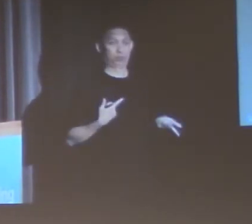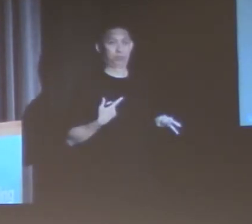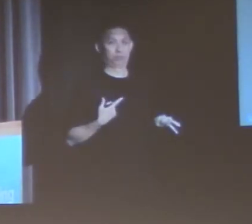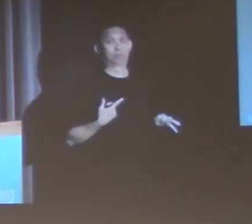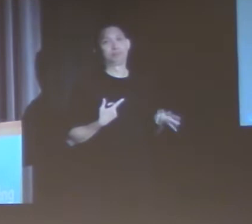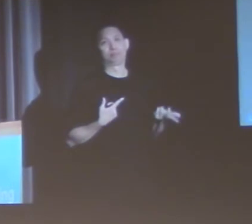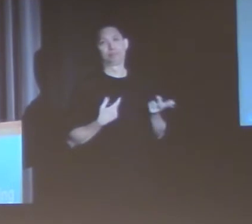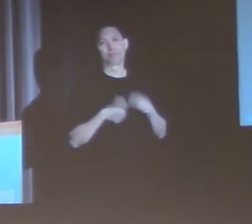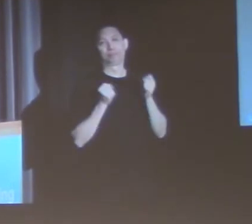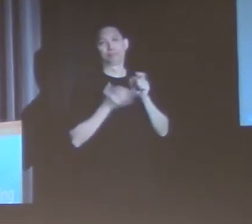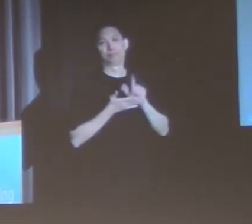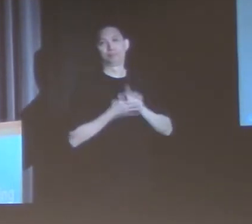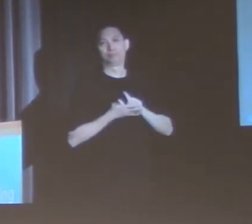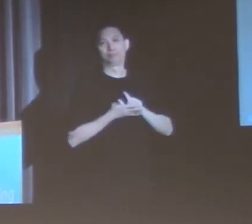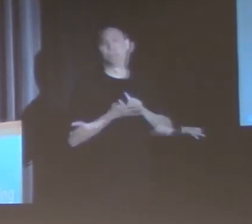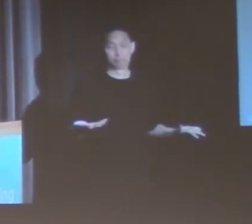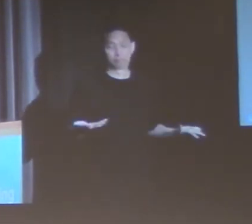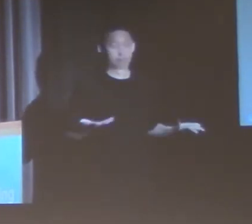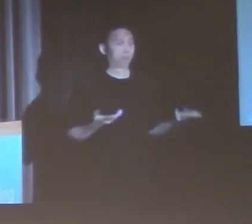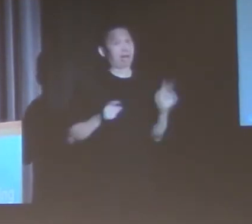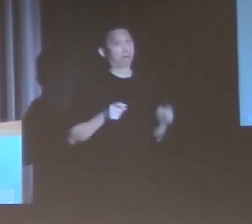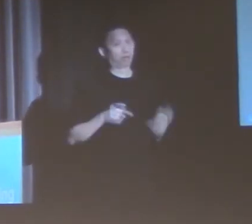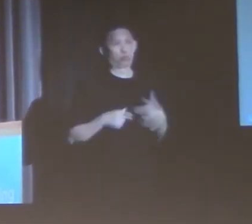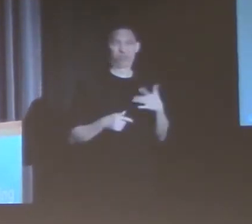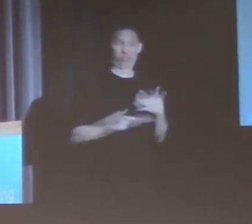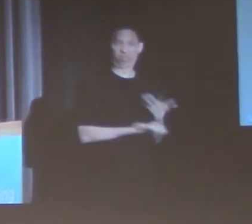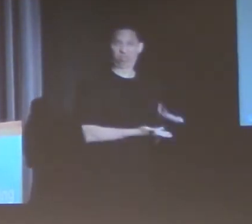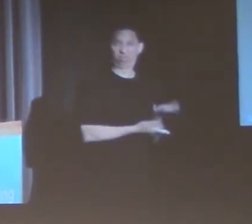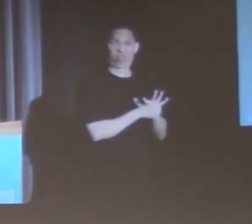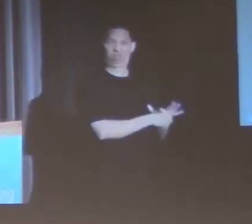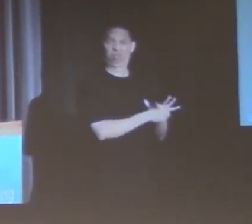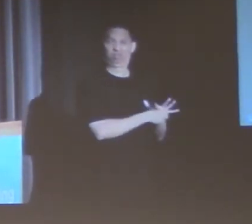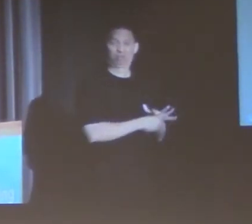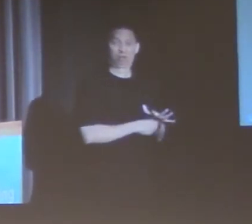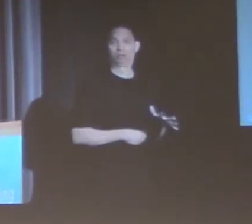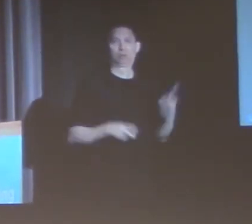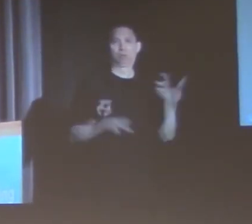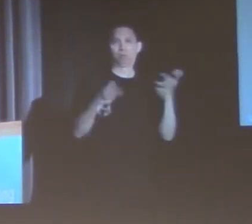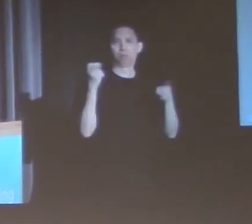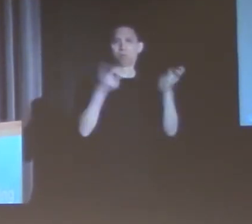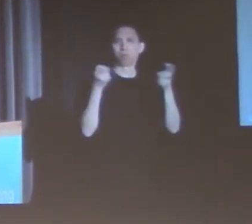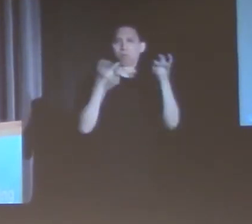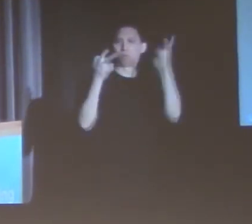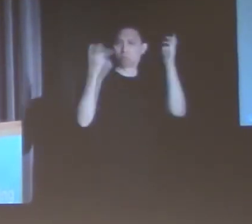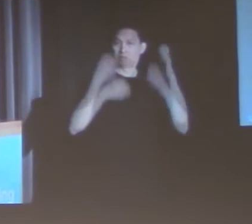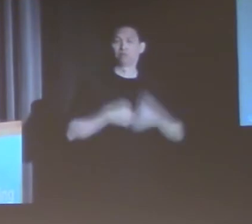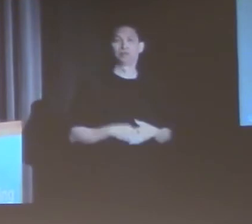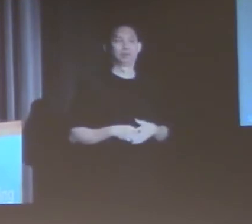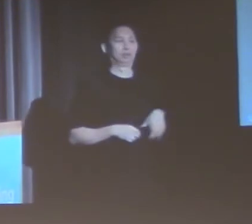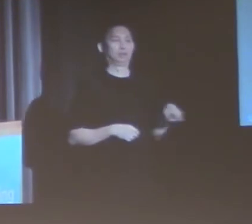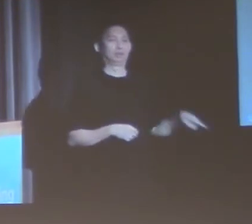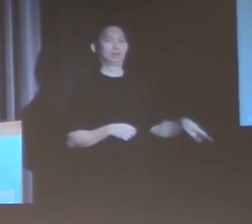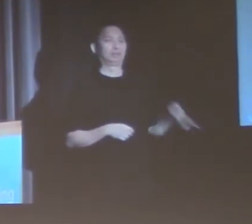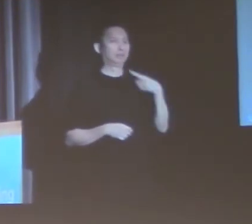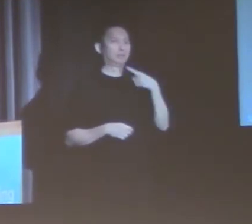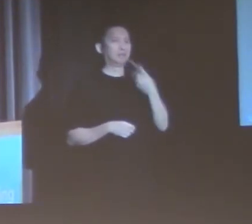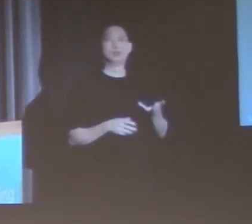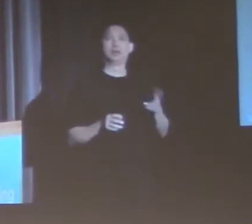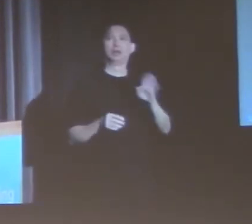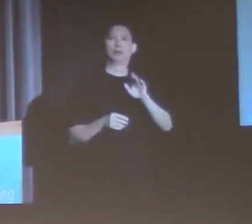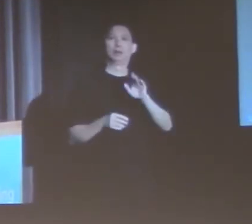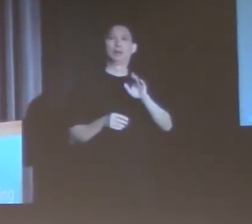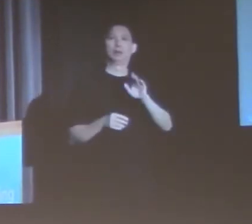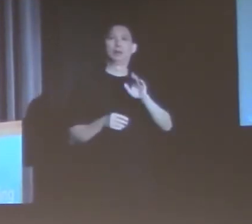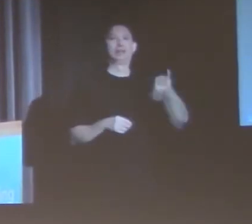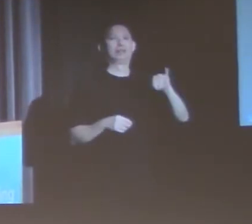go about it that way. And he talks about that during the part of the film that Blacker is away. And I also go to